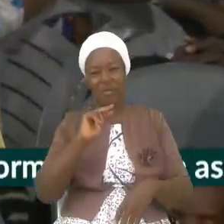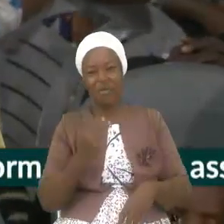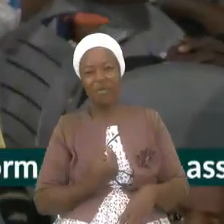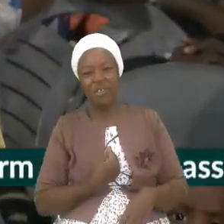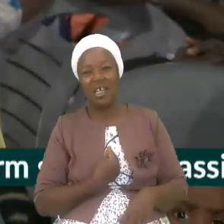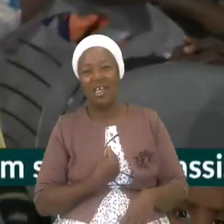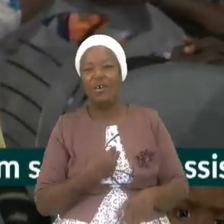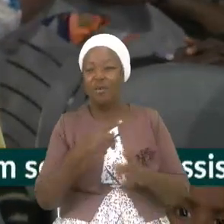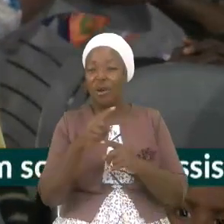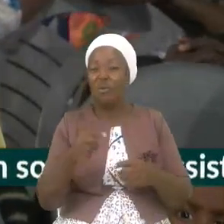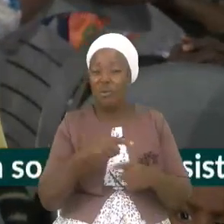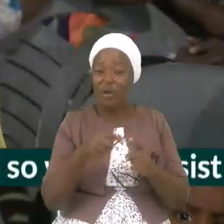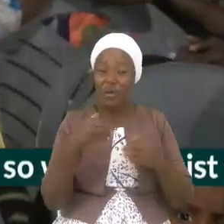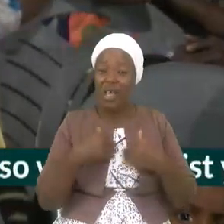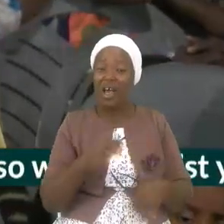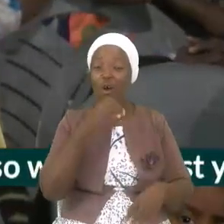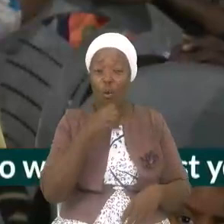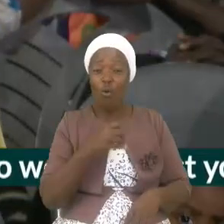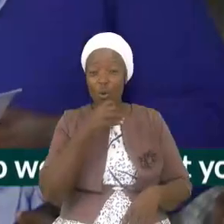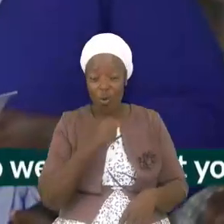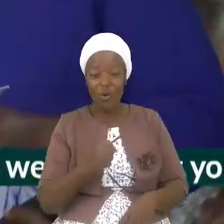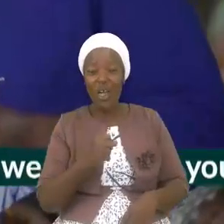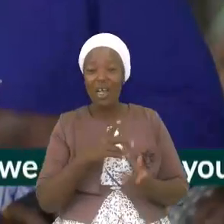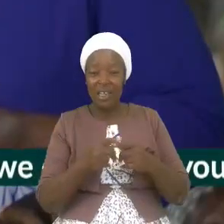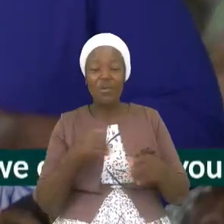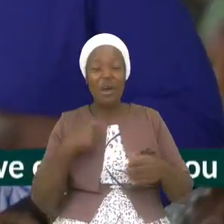Your joy will be permanent. Your experience will be permanent.